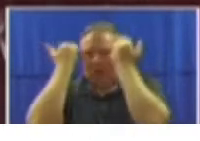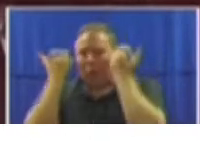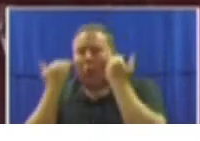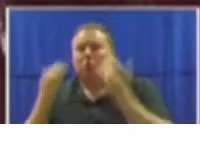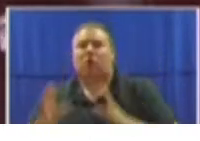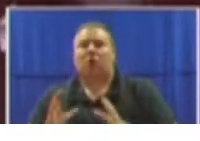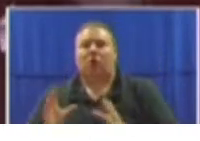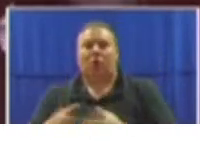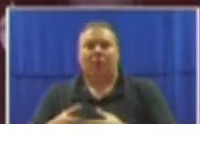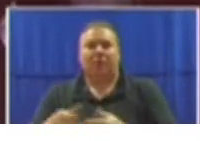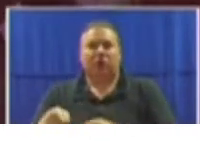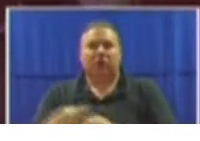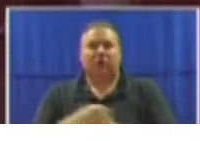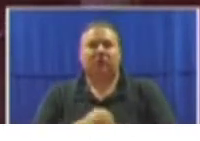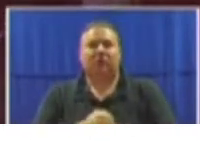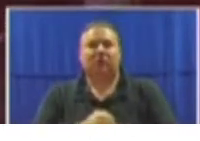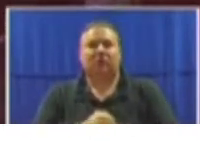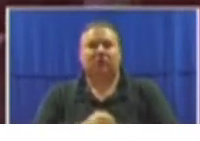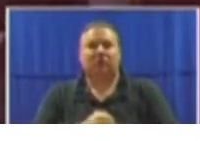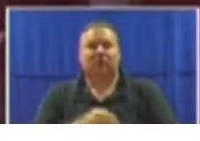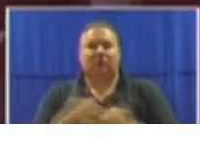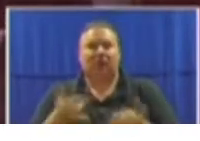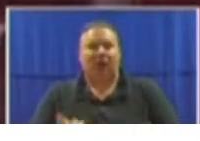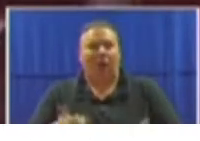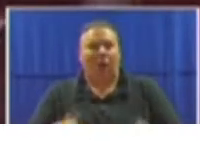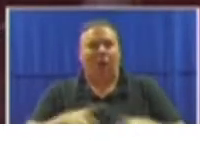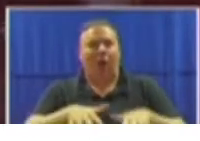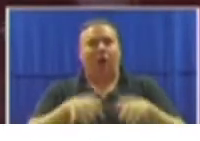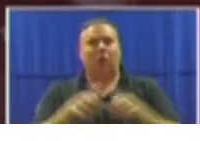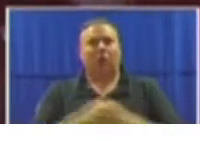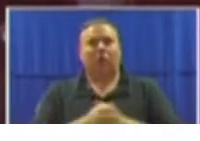It is misleading to come before this House and say that people